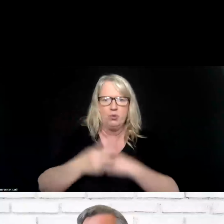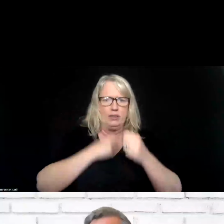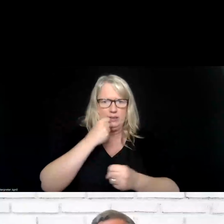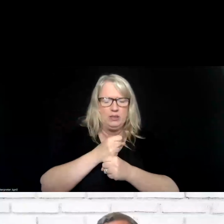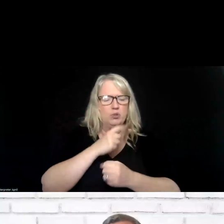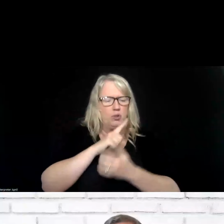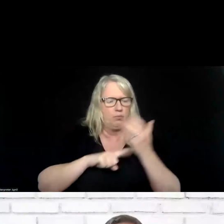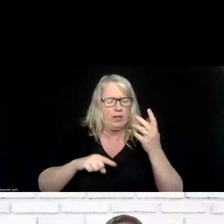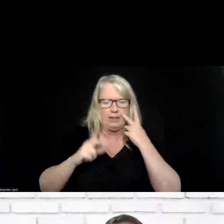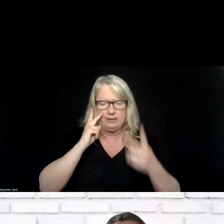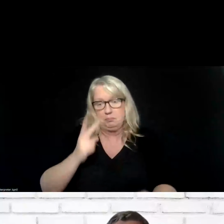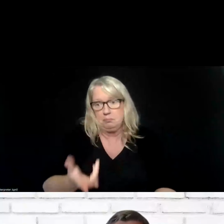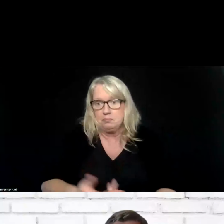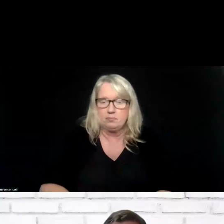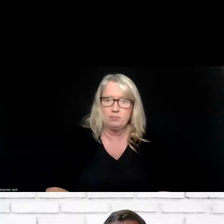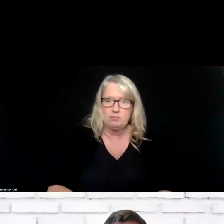see.